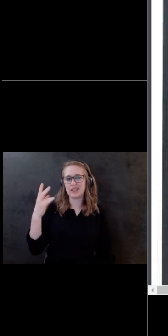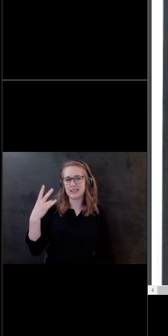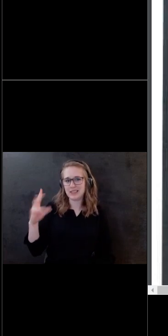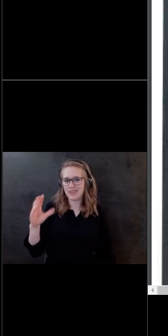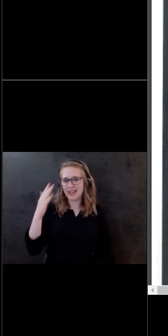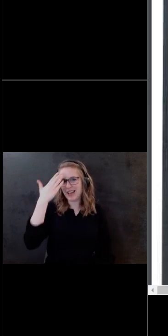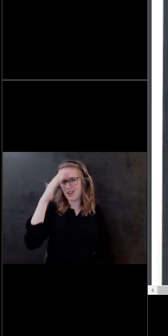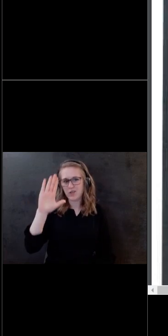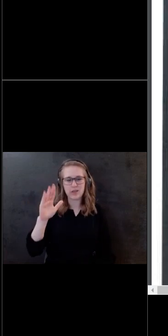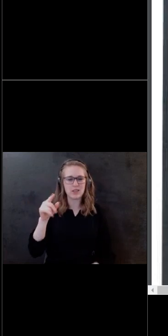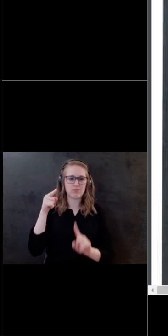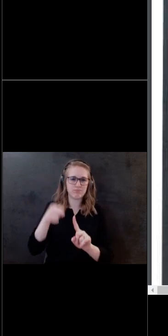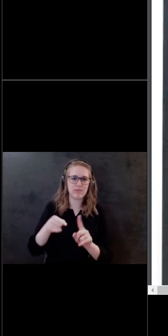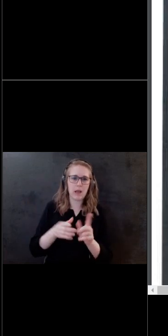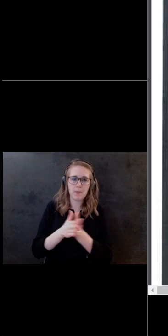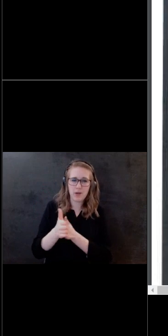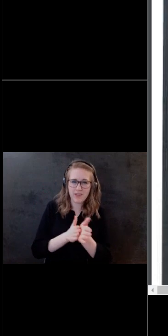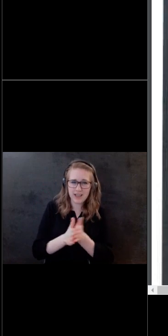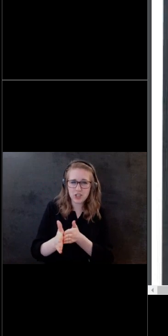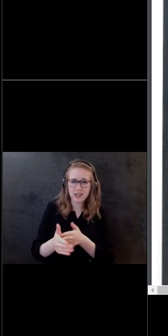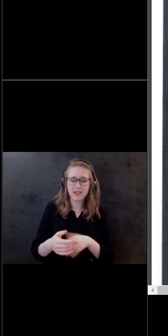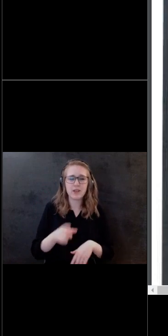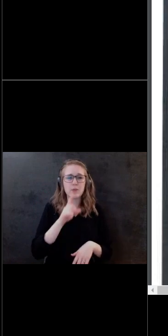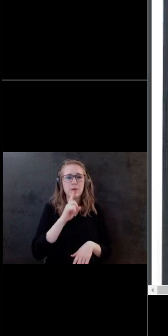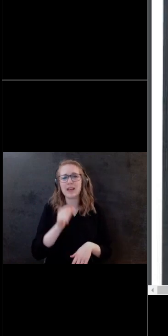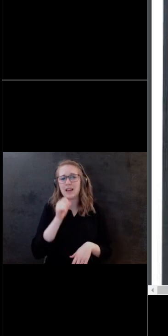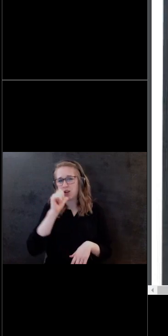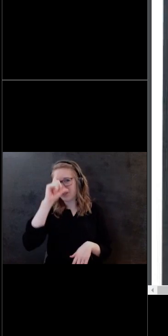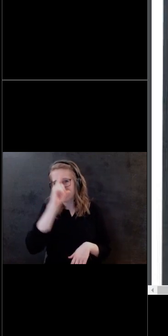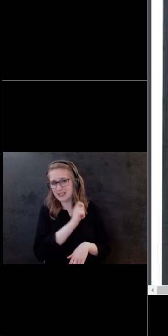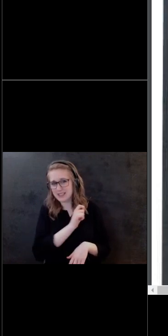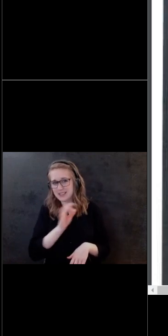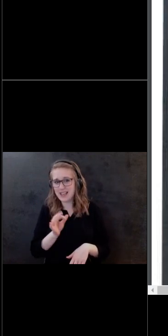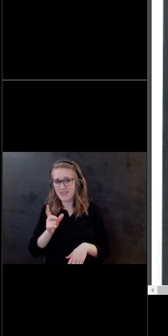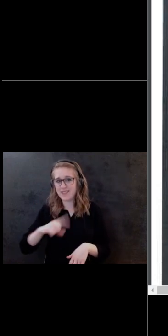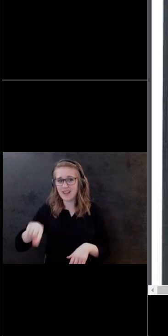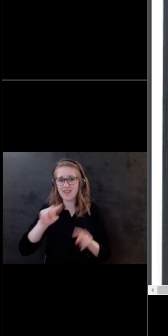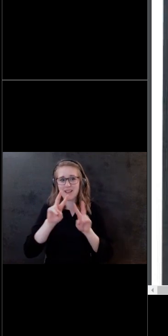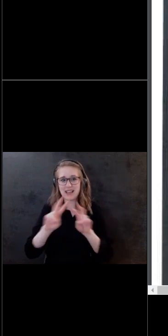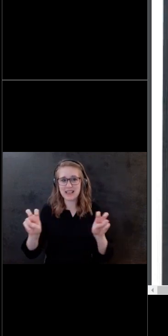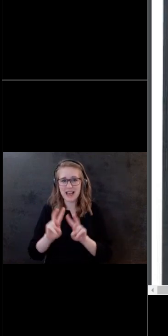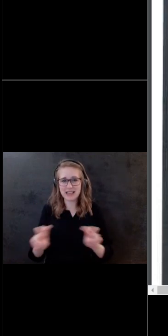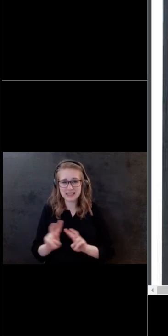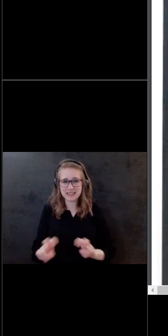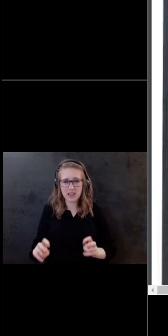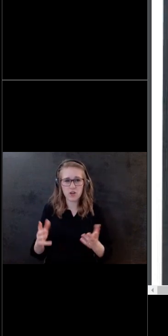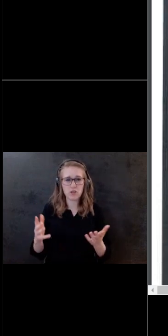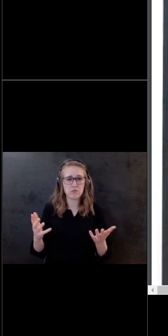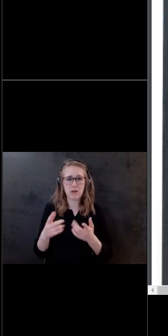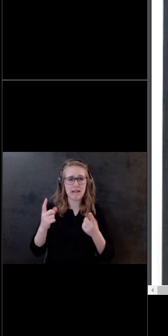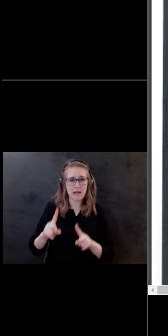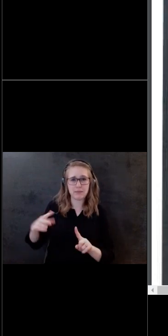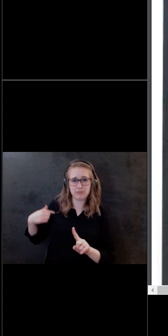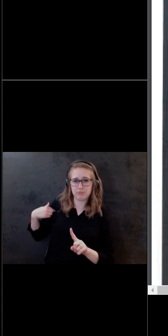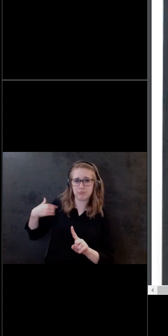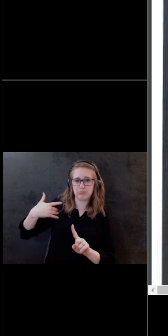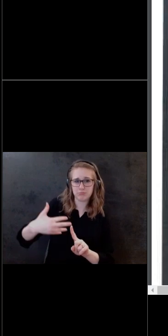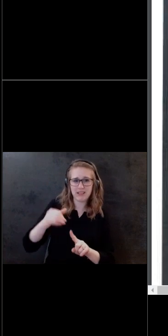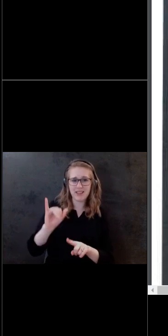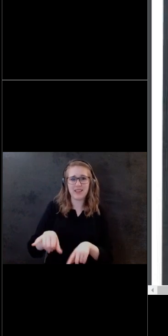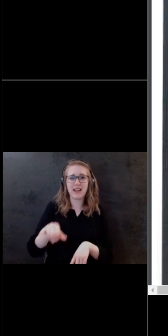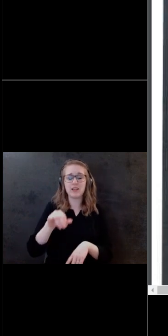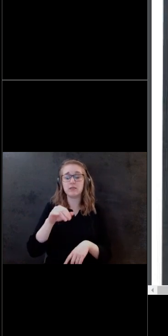major motivation was. And I don't think staff has ever done an analysis what half an acre in this particular zoning could